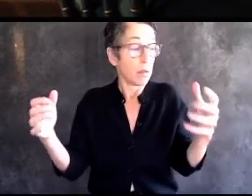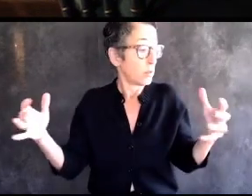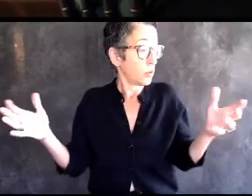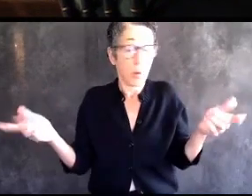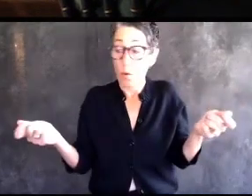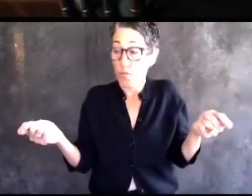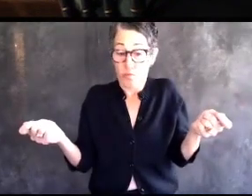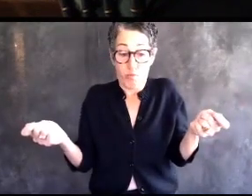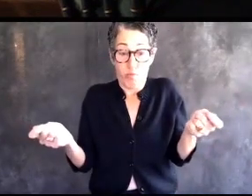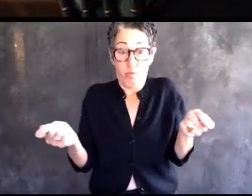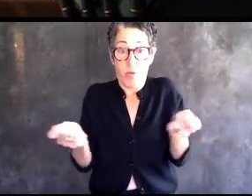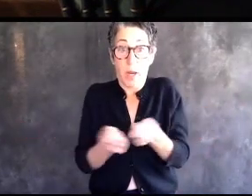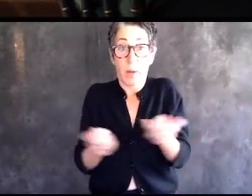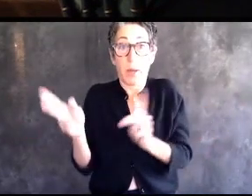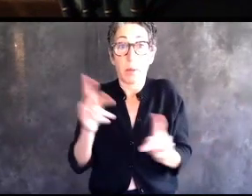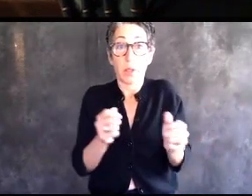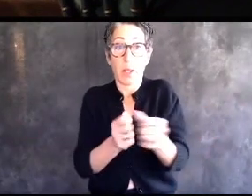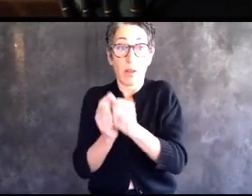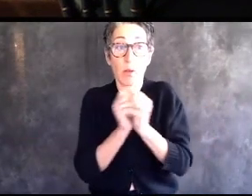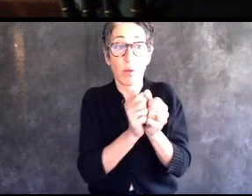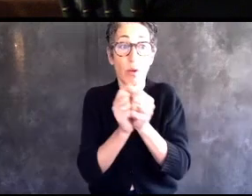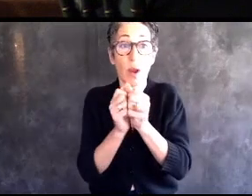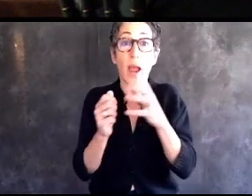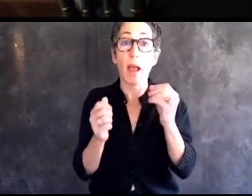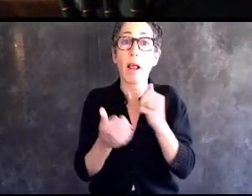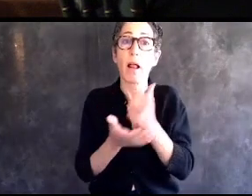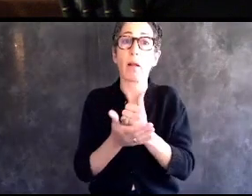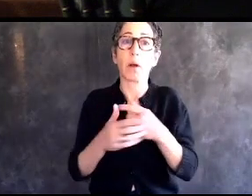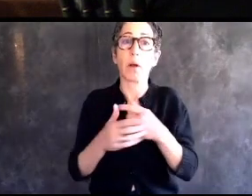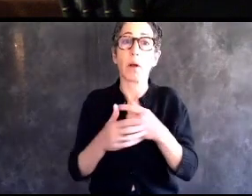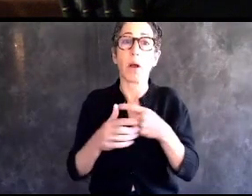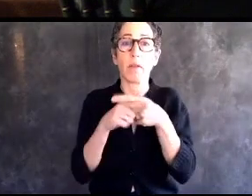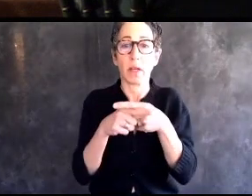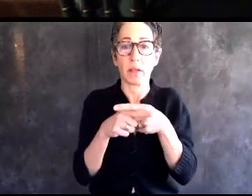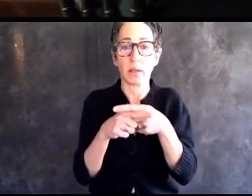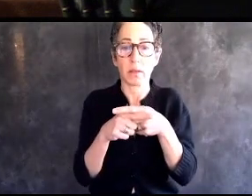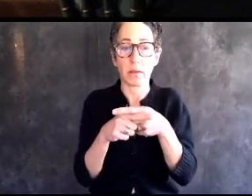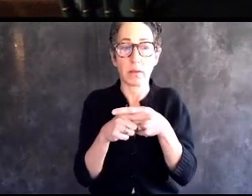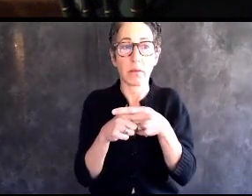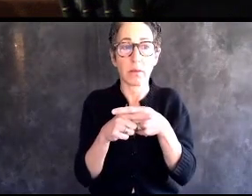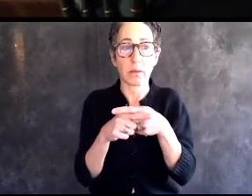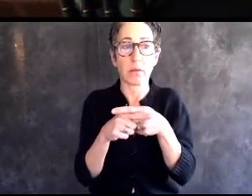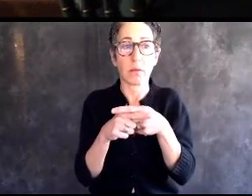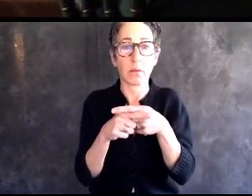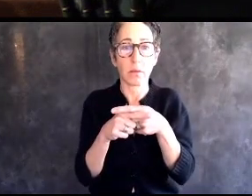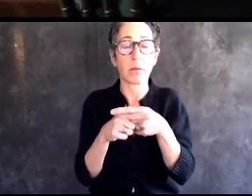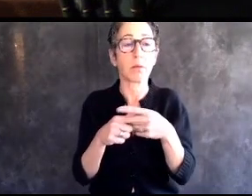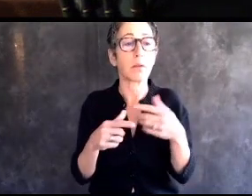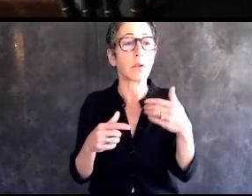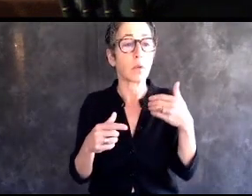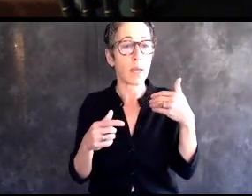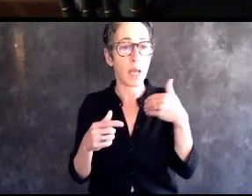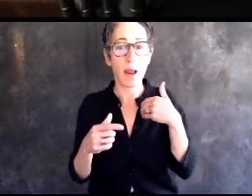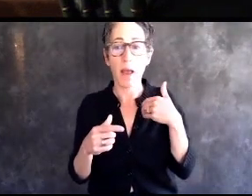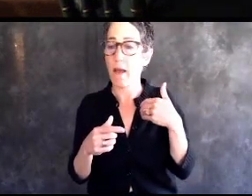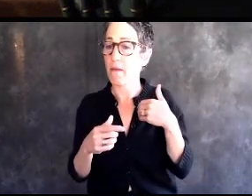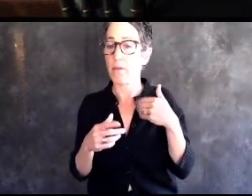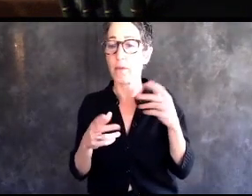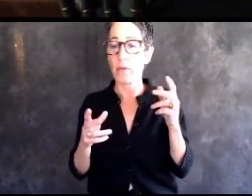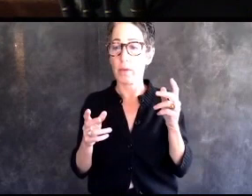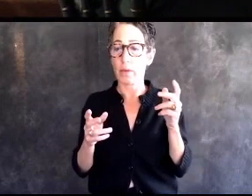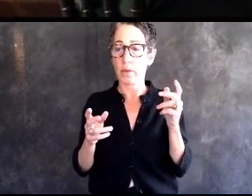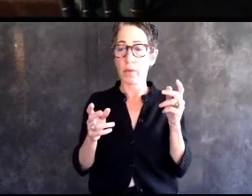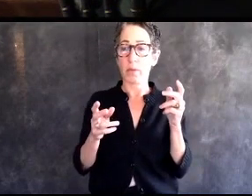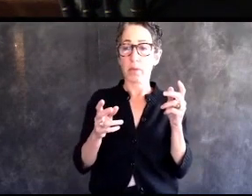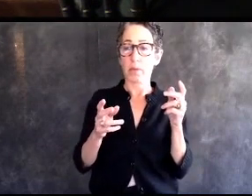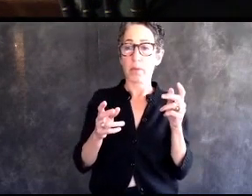new cross-cutting conflicts where there's half of blue and half of green parties on this side and the other half on the other side,